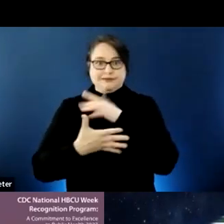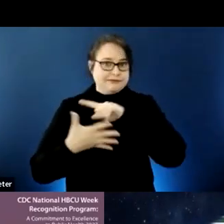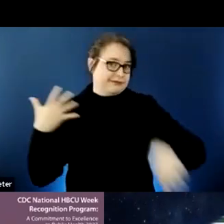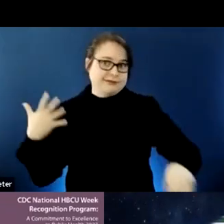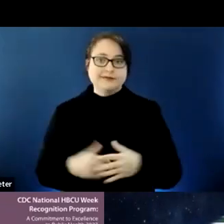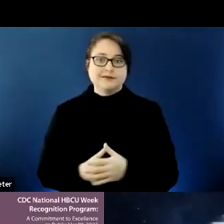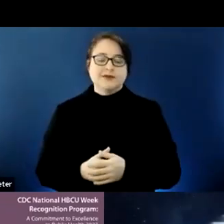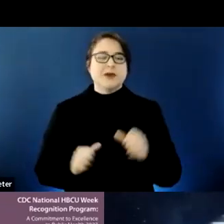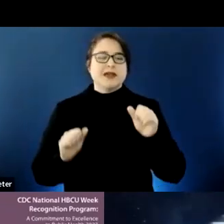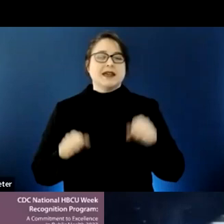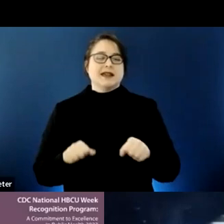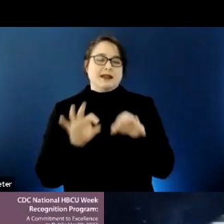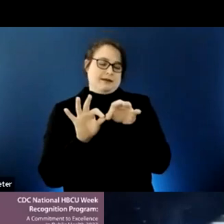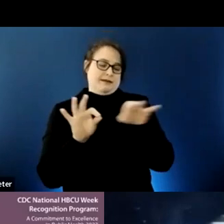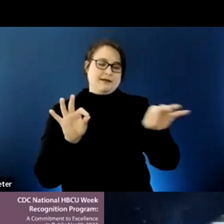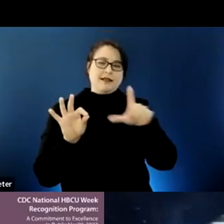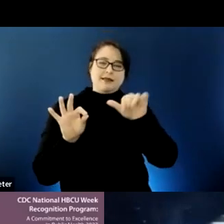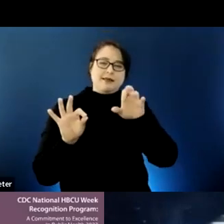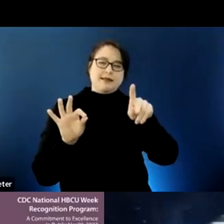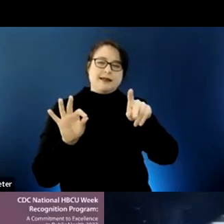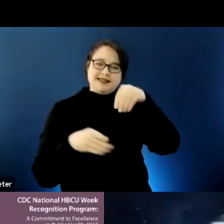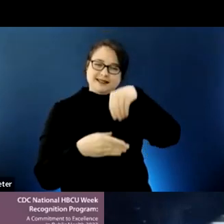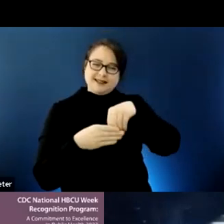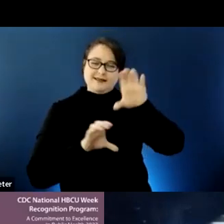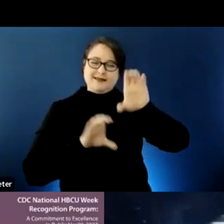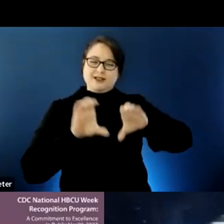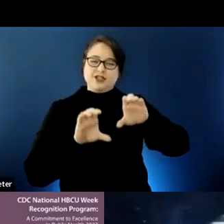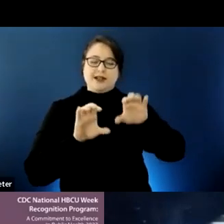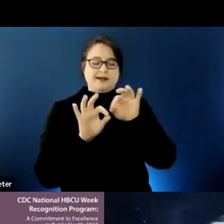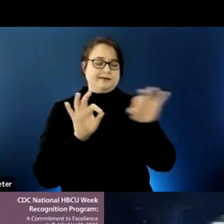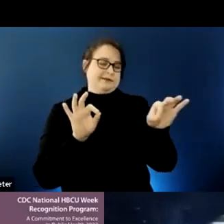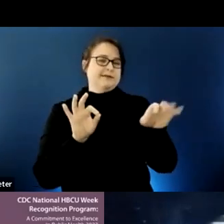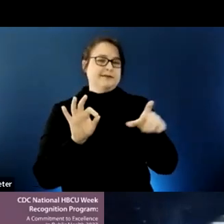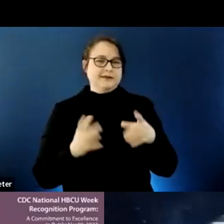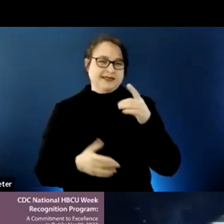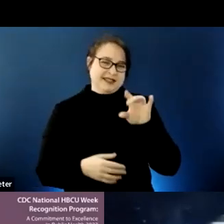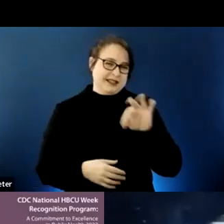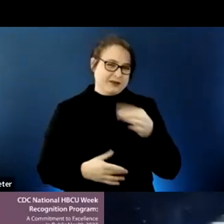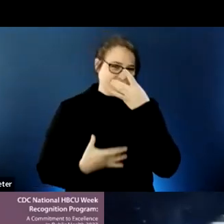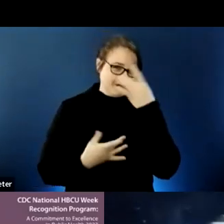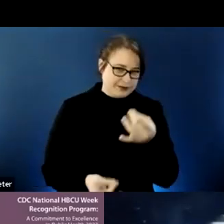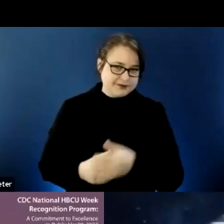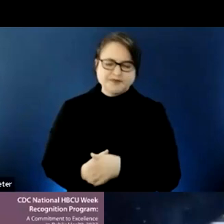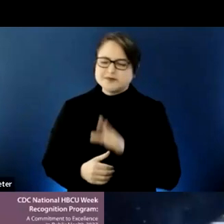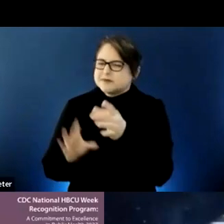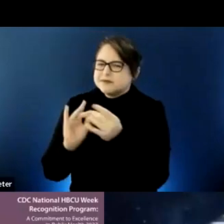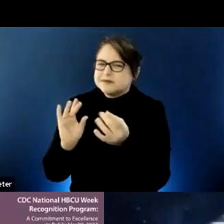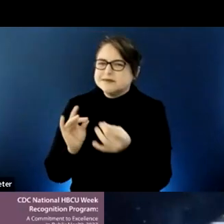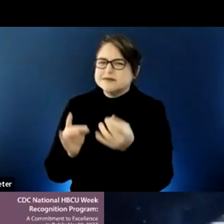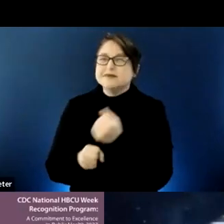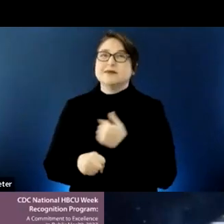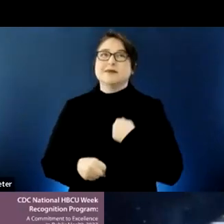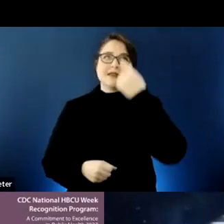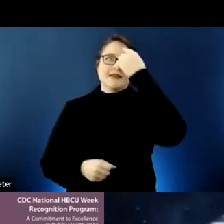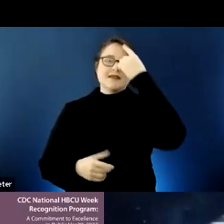chat. For those who might be interested. But your comment definitely, Kaylin, made me think of a question of what's the